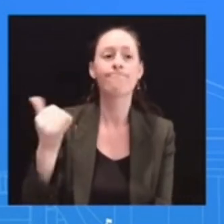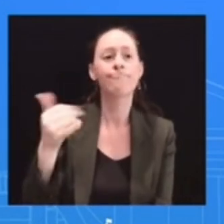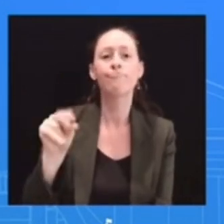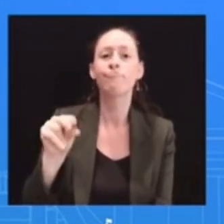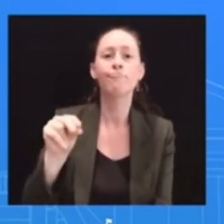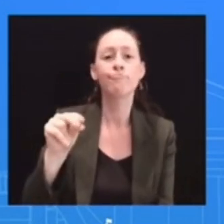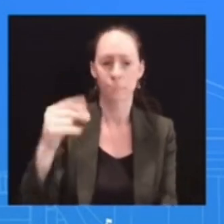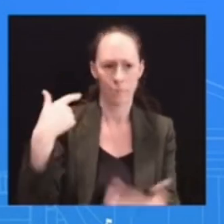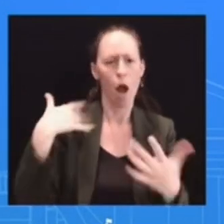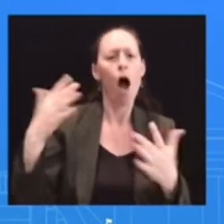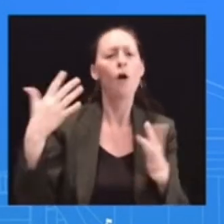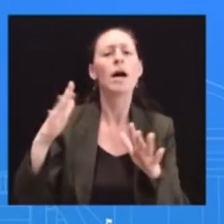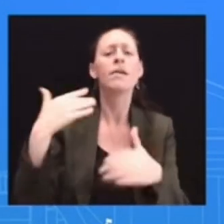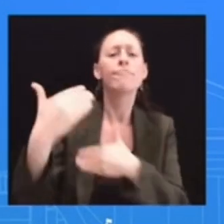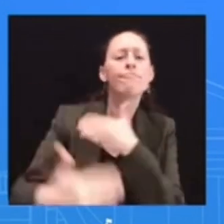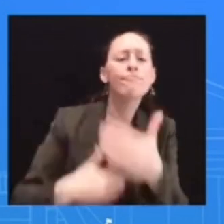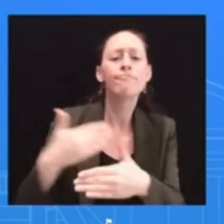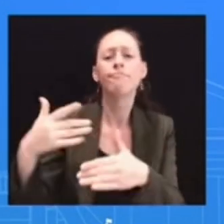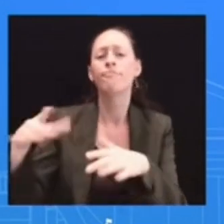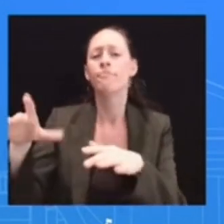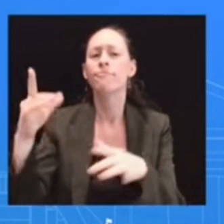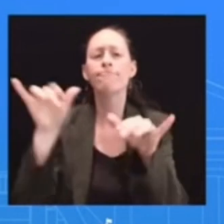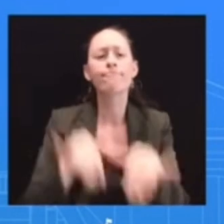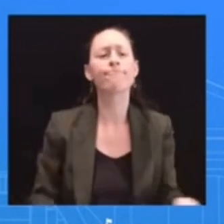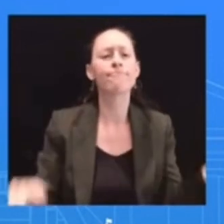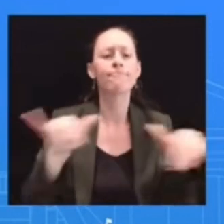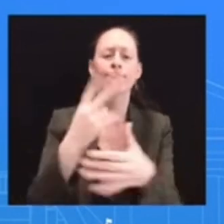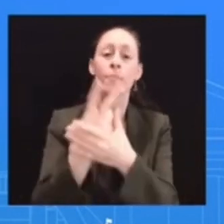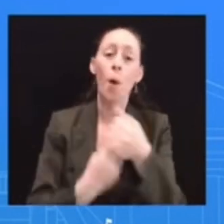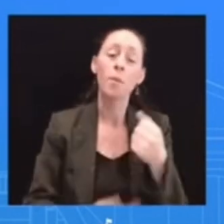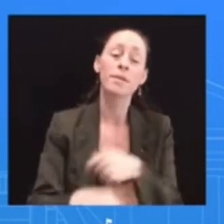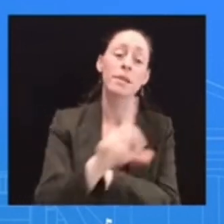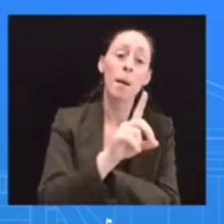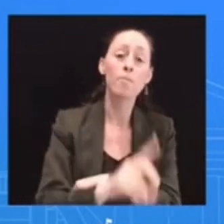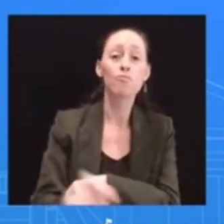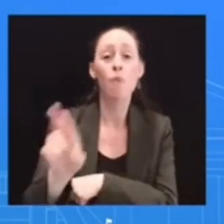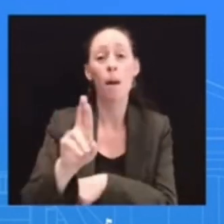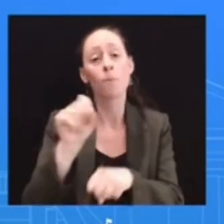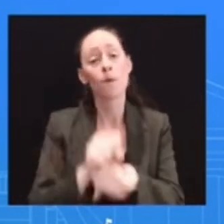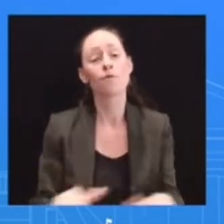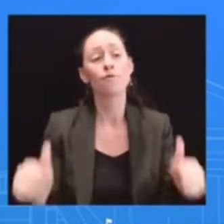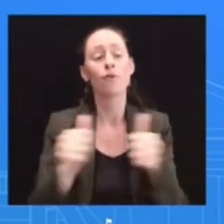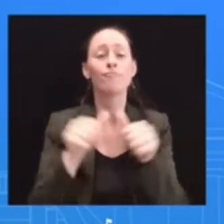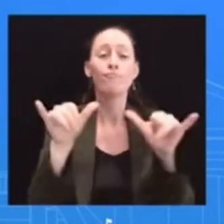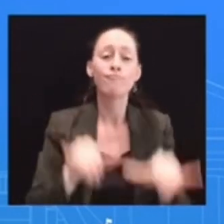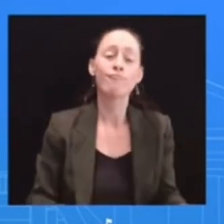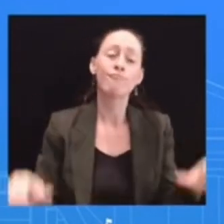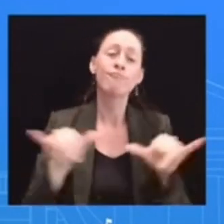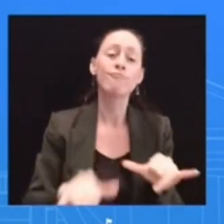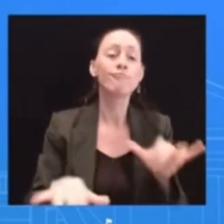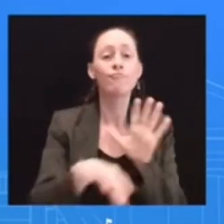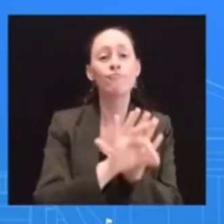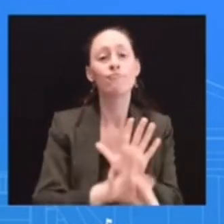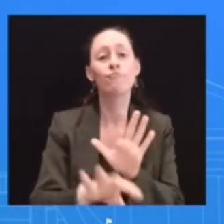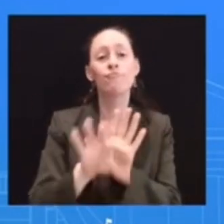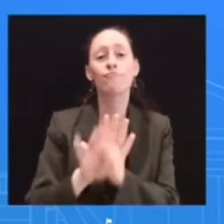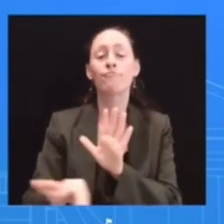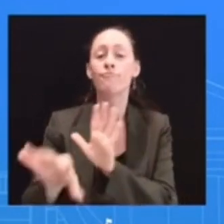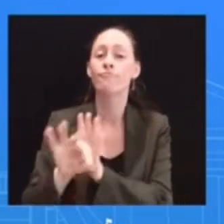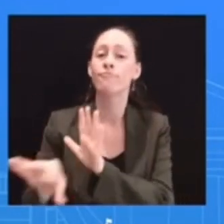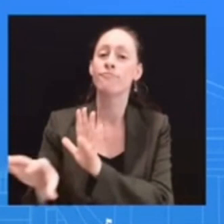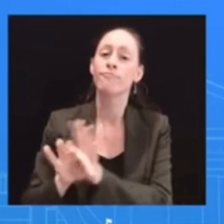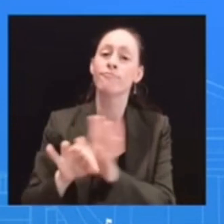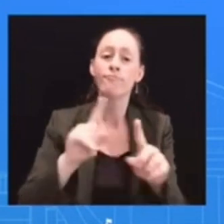also delaying the confirmation of hundreds of qualified and capable military nominees, depriving our armed forces of